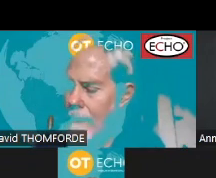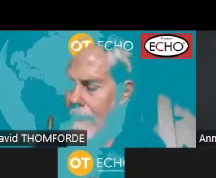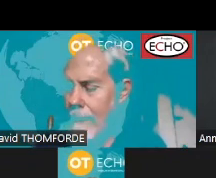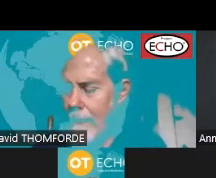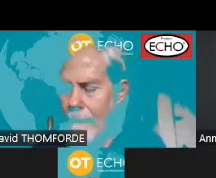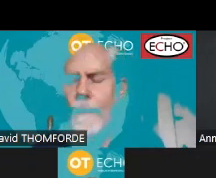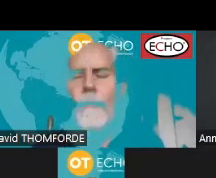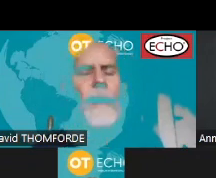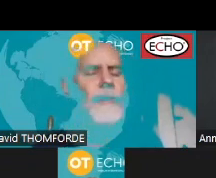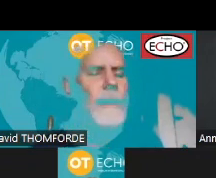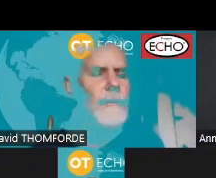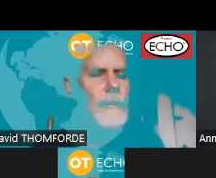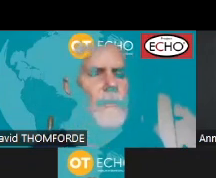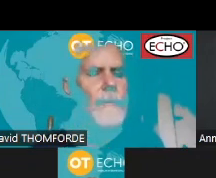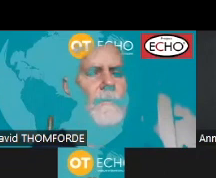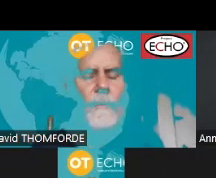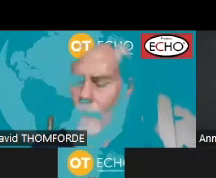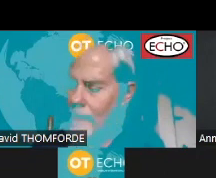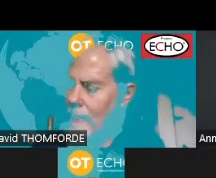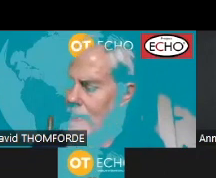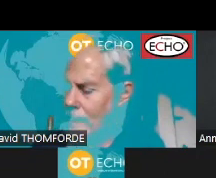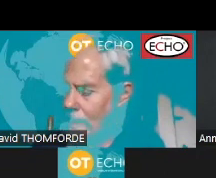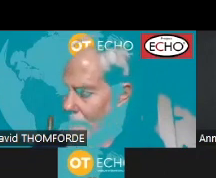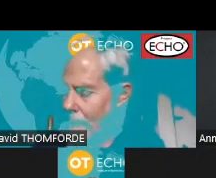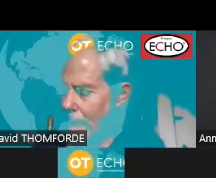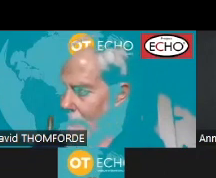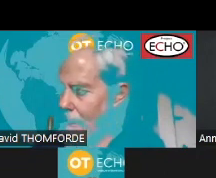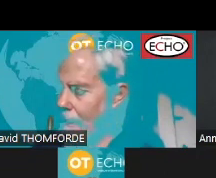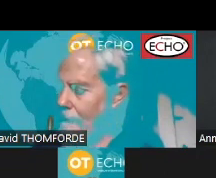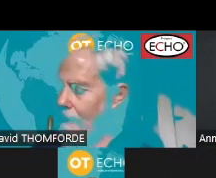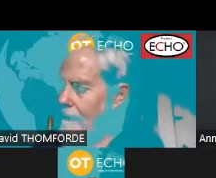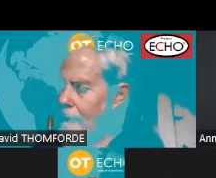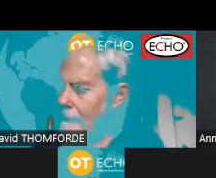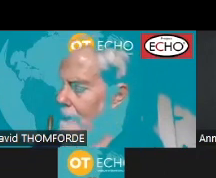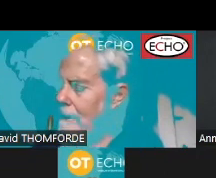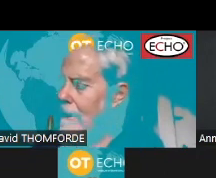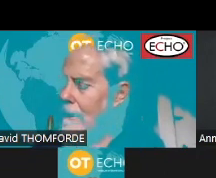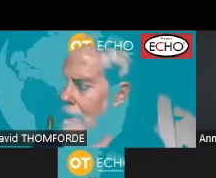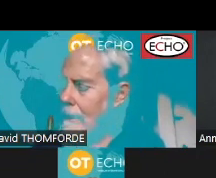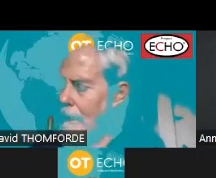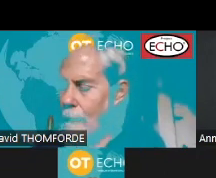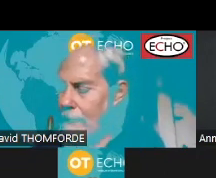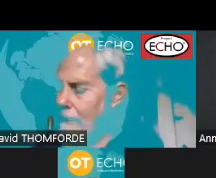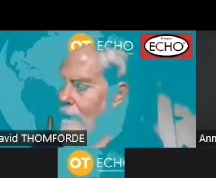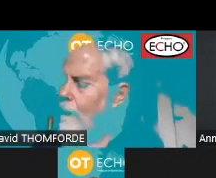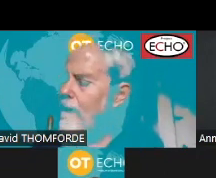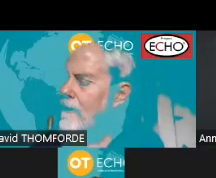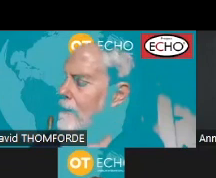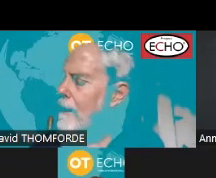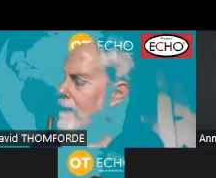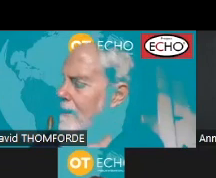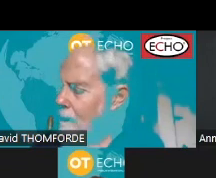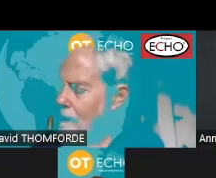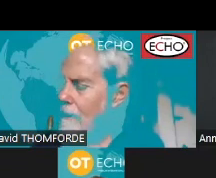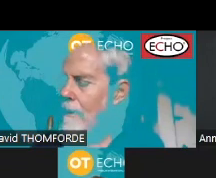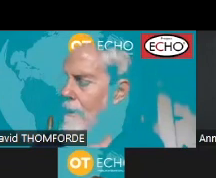day, and then gradually introduce some small changes. And finally, we didn't come up with a